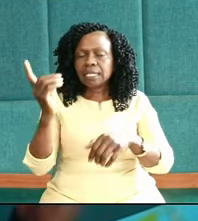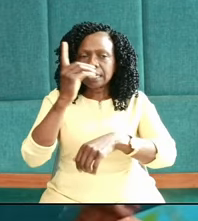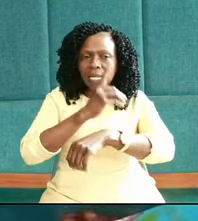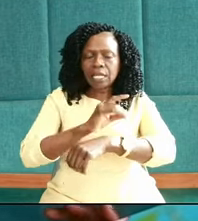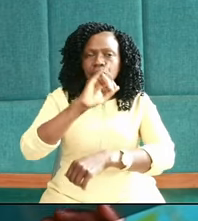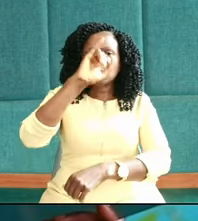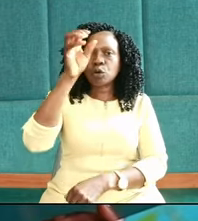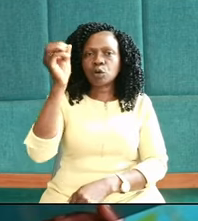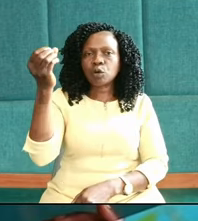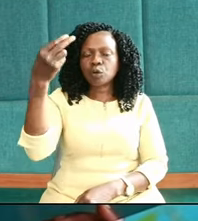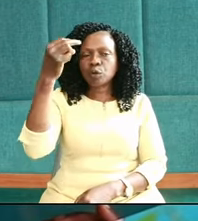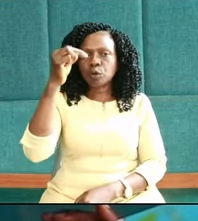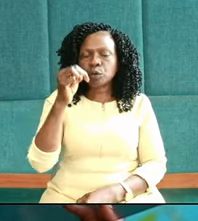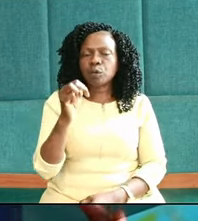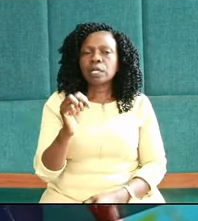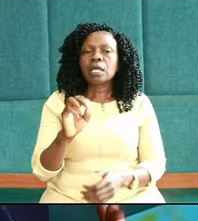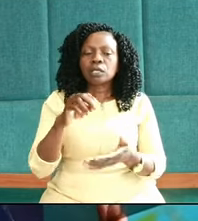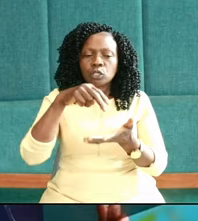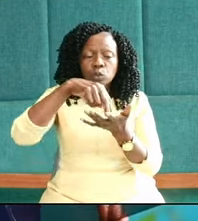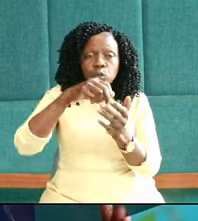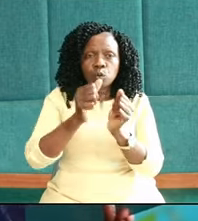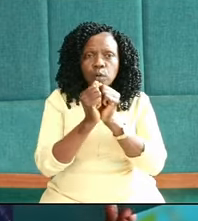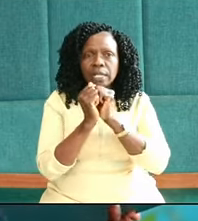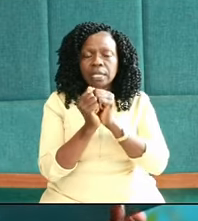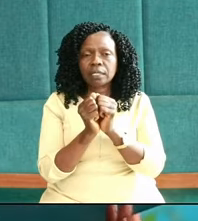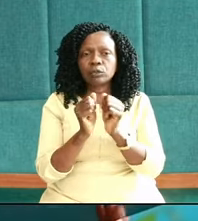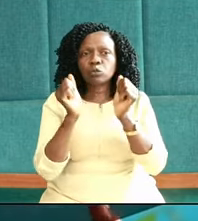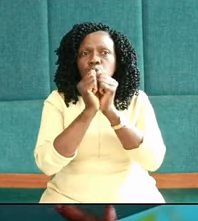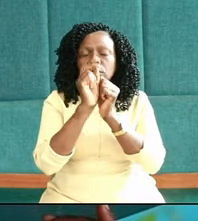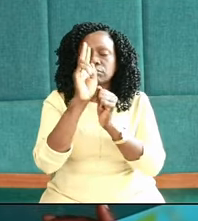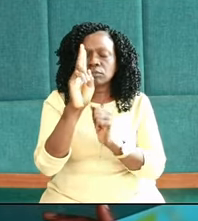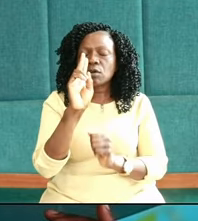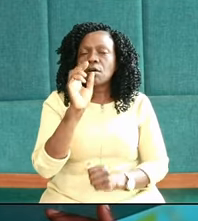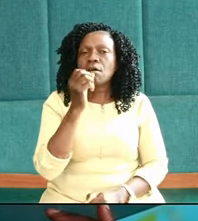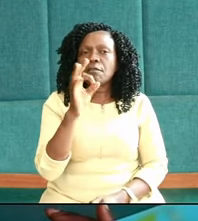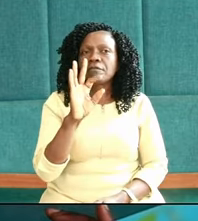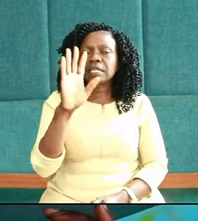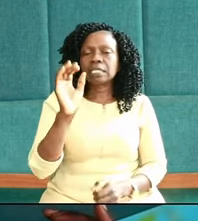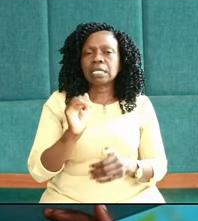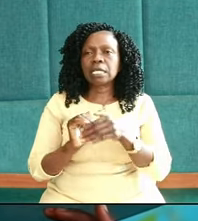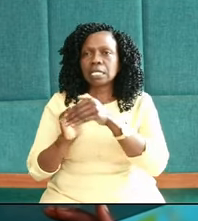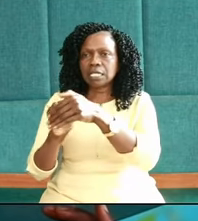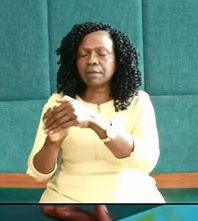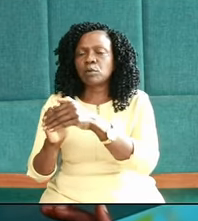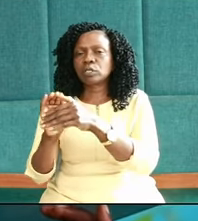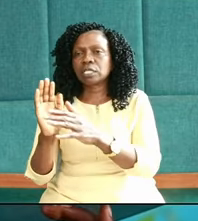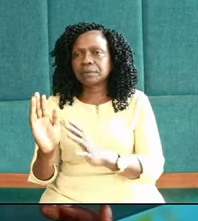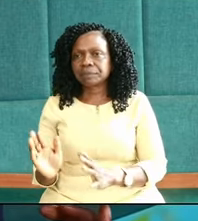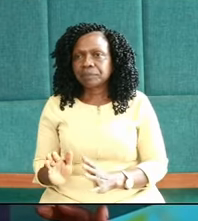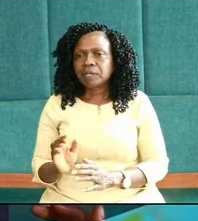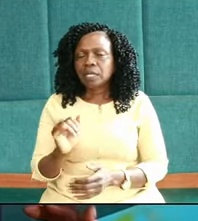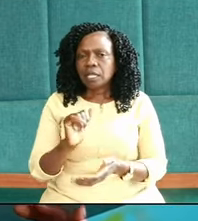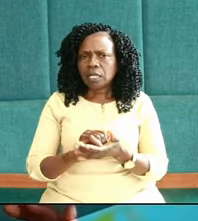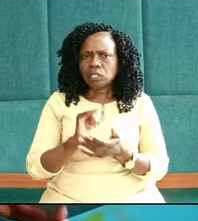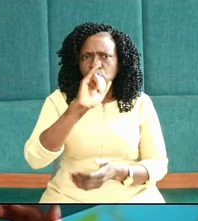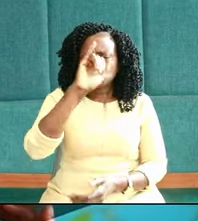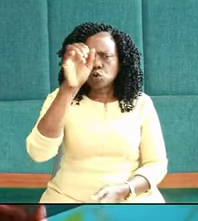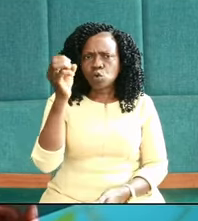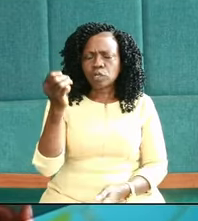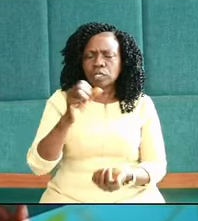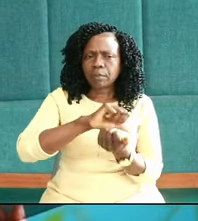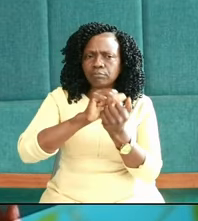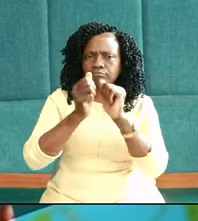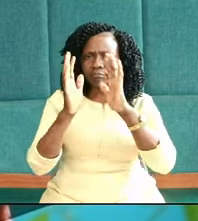John stood with two of his disciples, that is John the